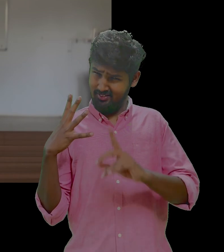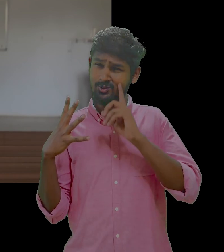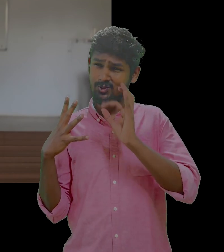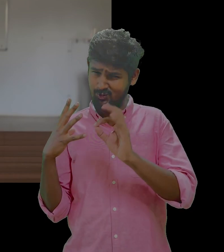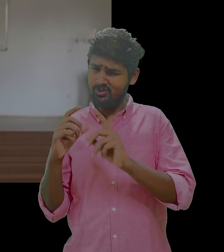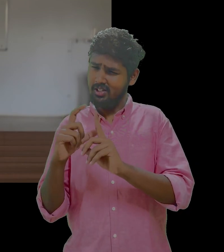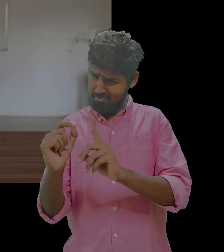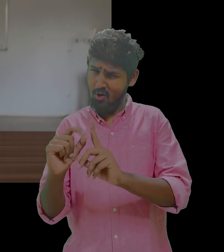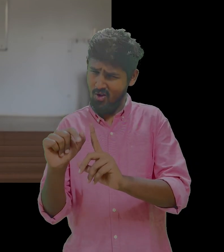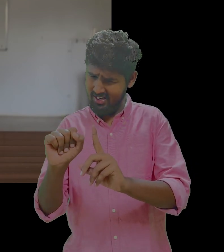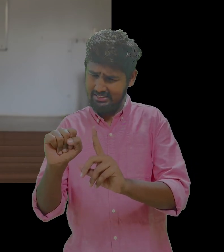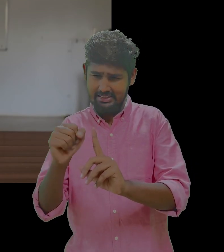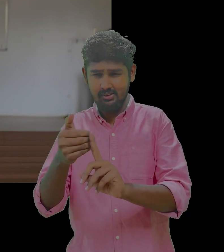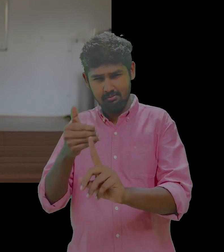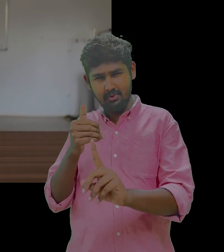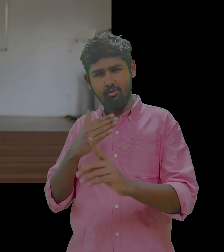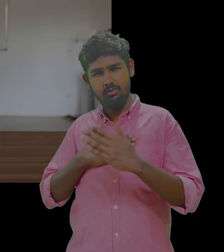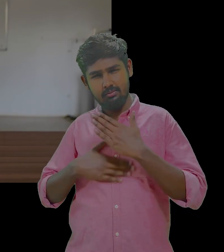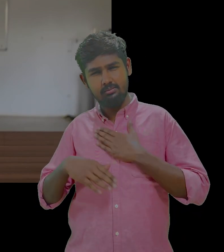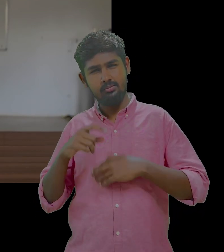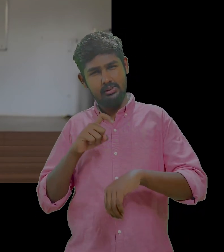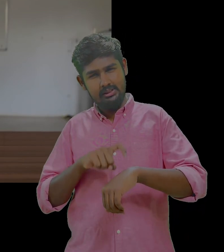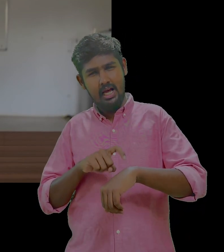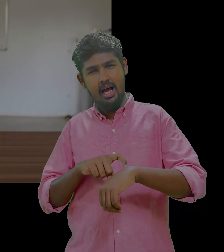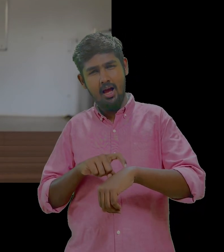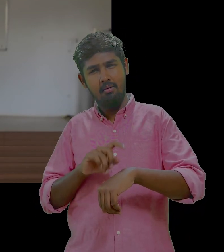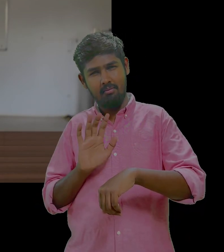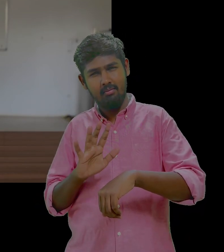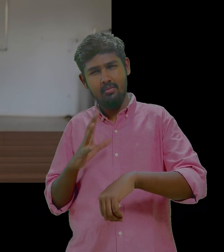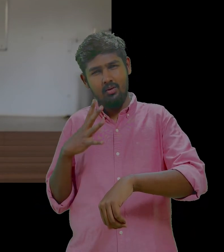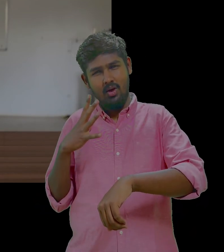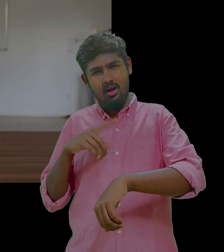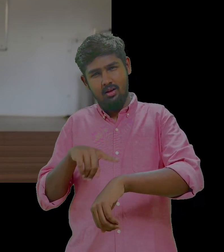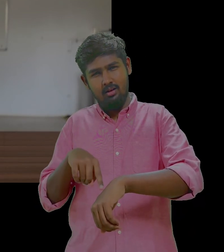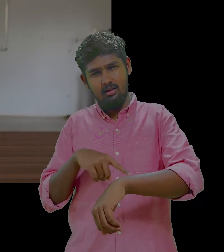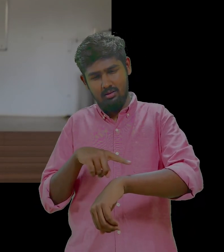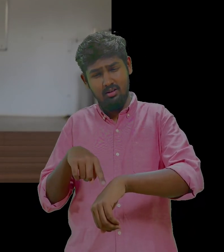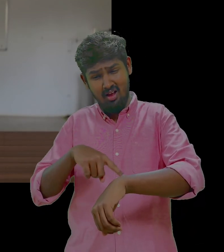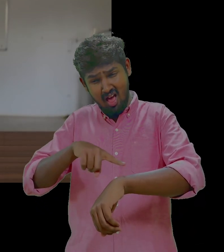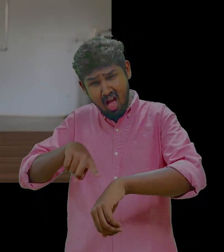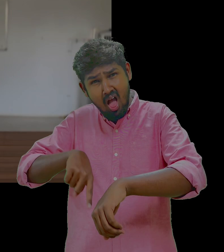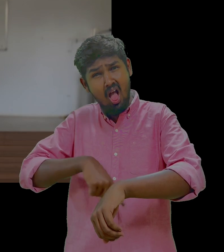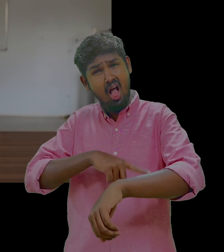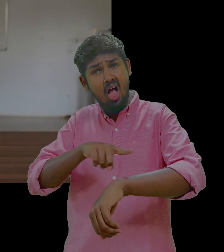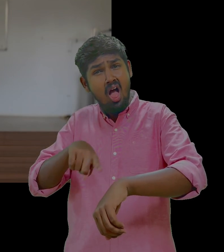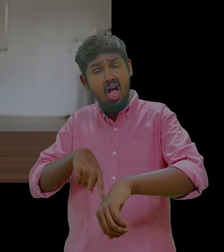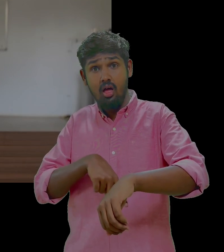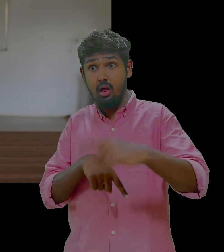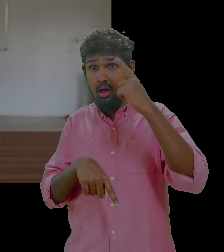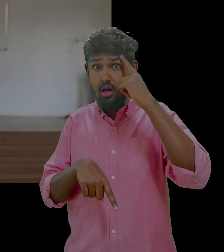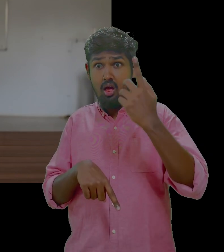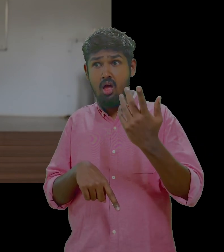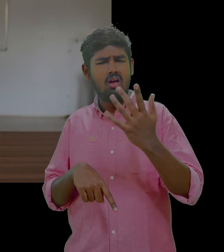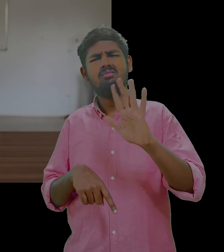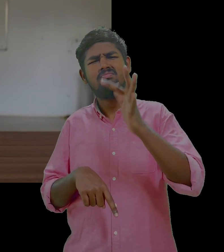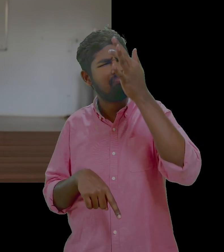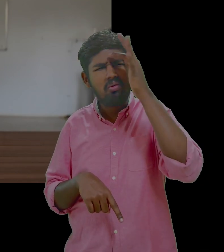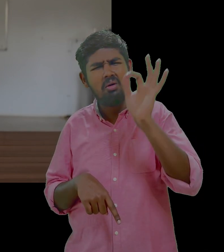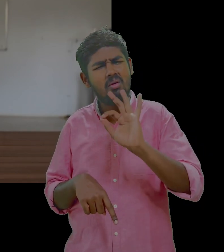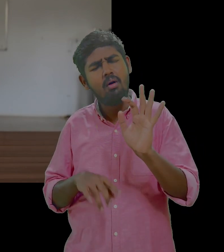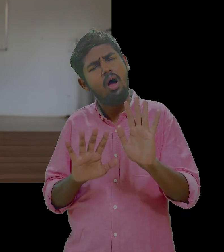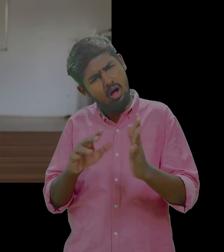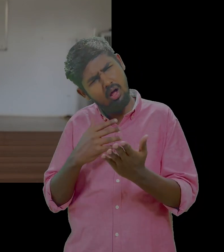about this because in order to harness our potential, we actually a lot of times don't think